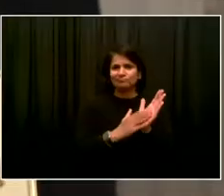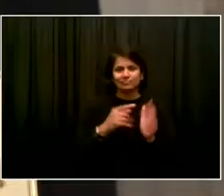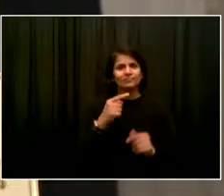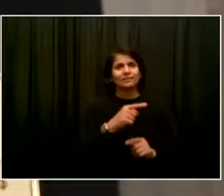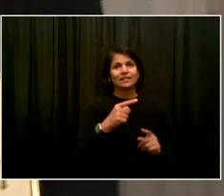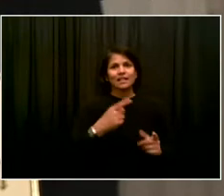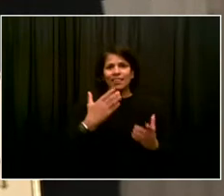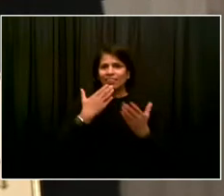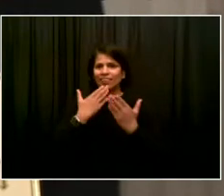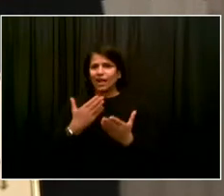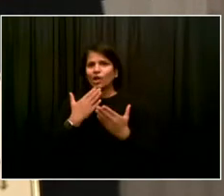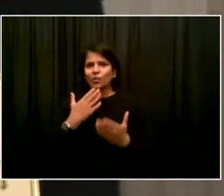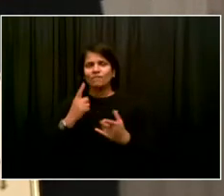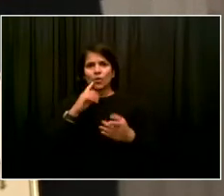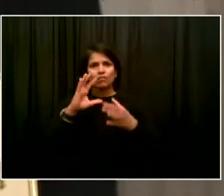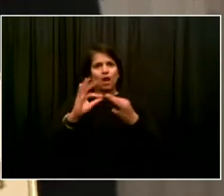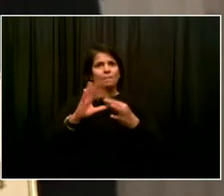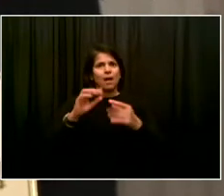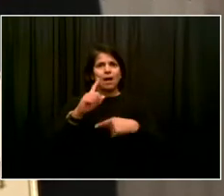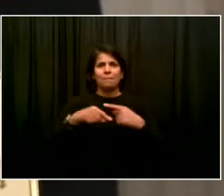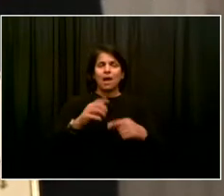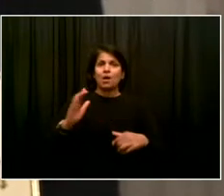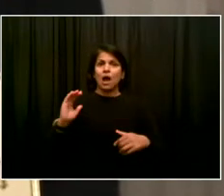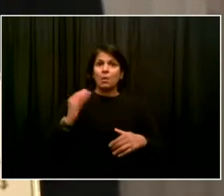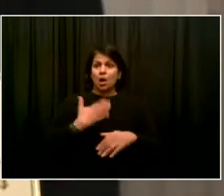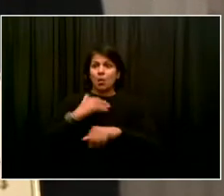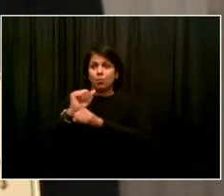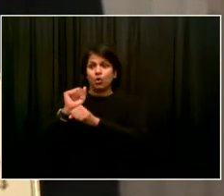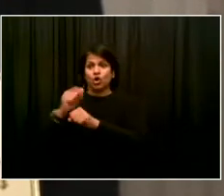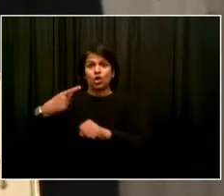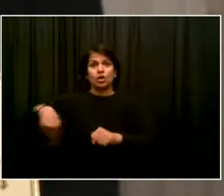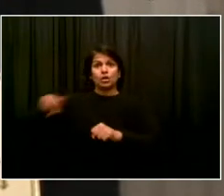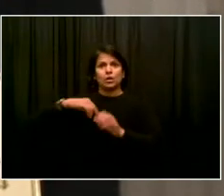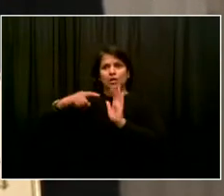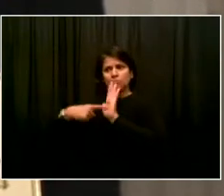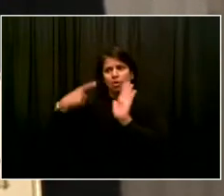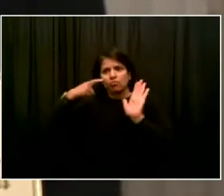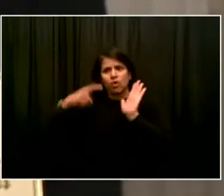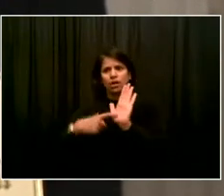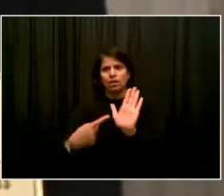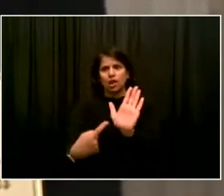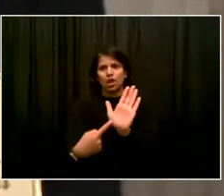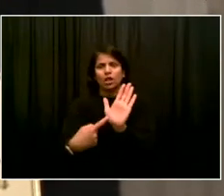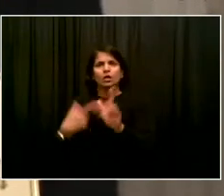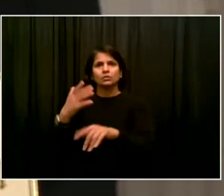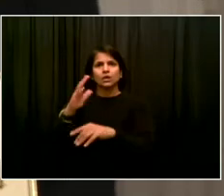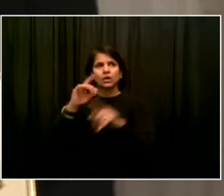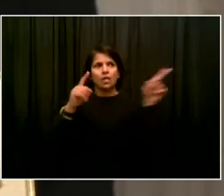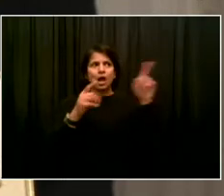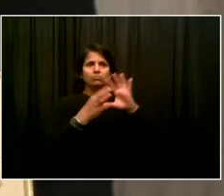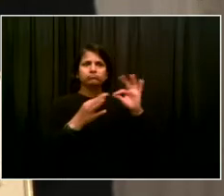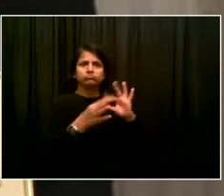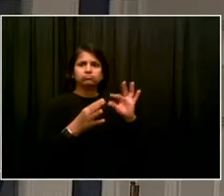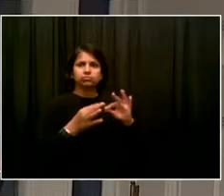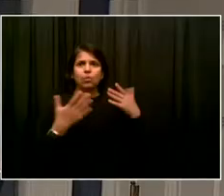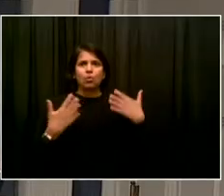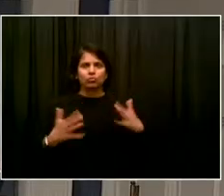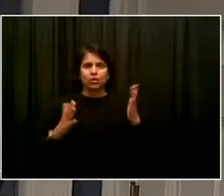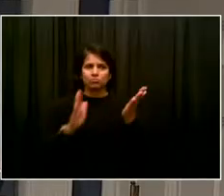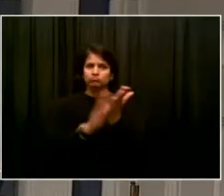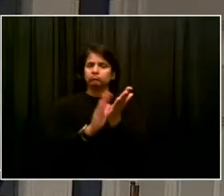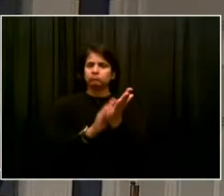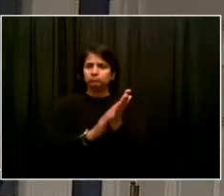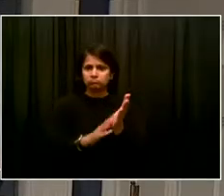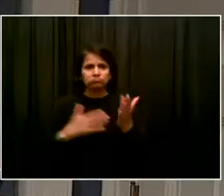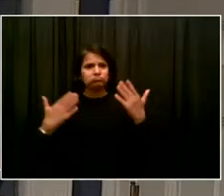a lot of our work goes uncaptured. And so we appreciate your contribution. You did a fine job. That was a very nice snippet. And you're going to see more. Looking forward. And